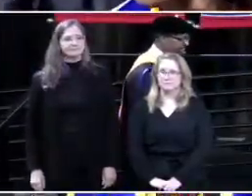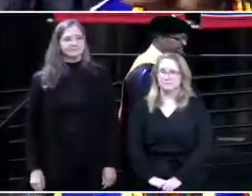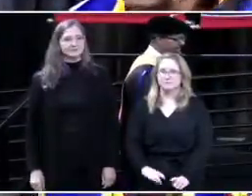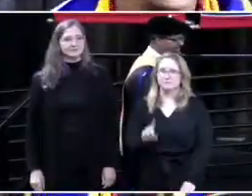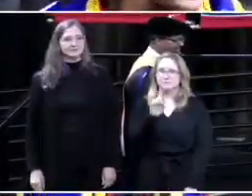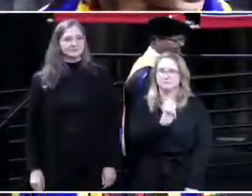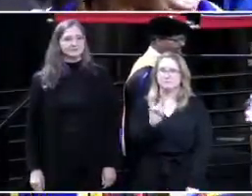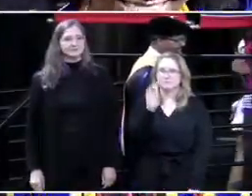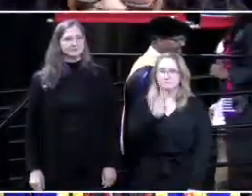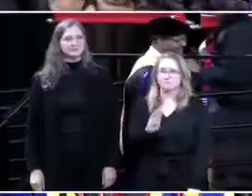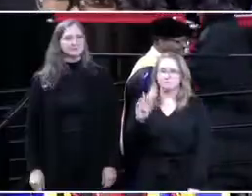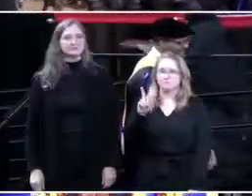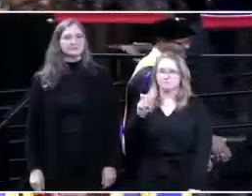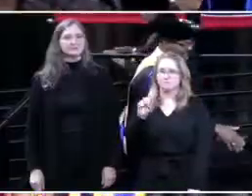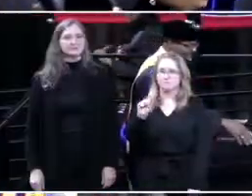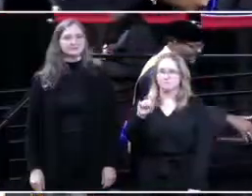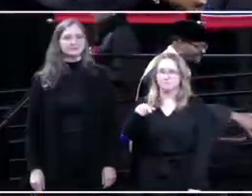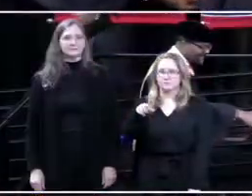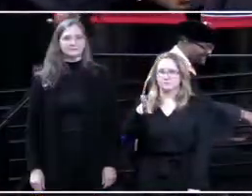David Benjamin Vasquez.